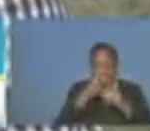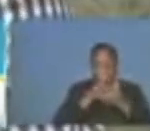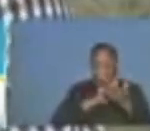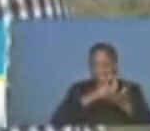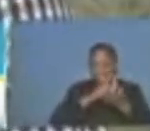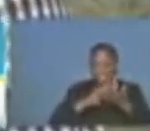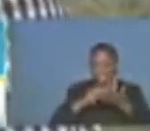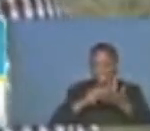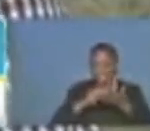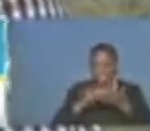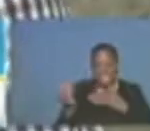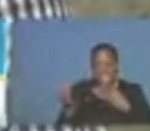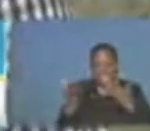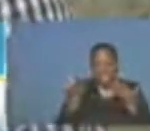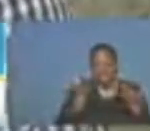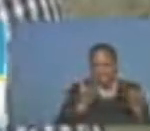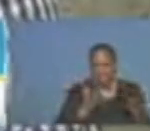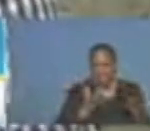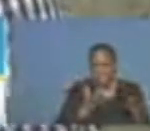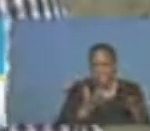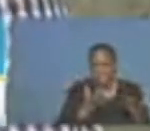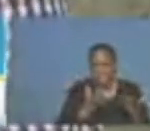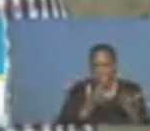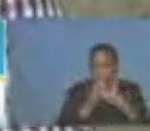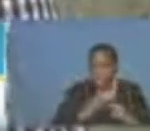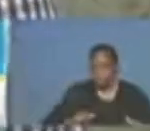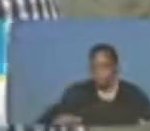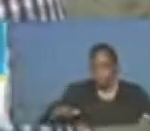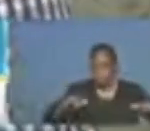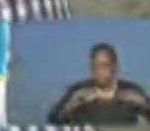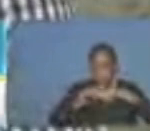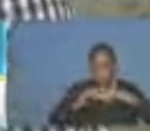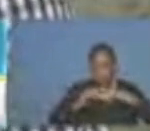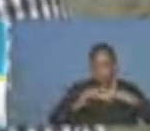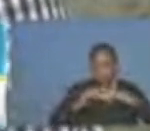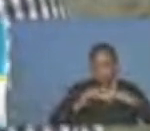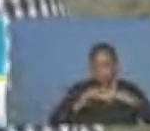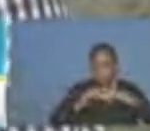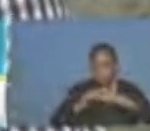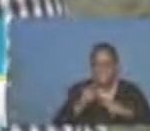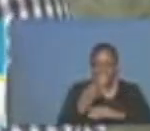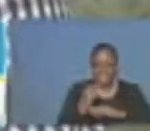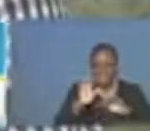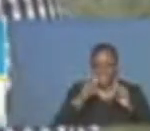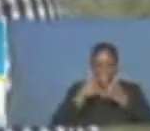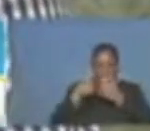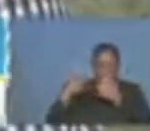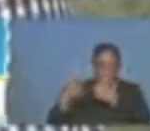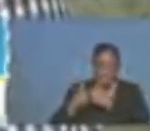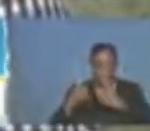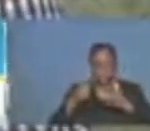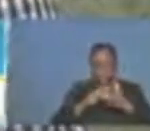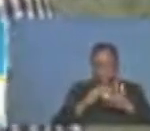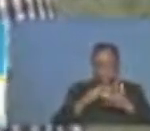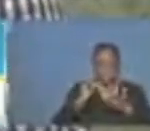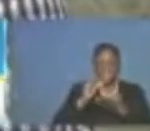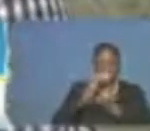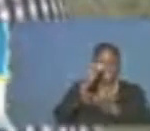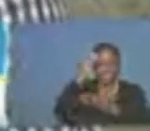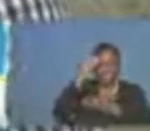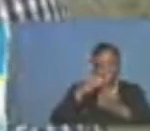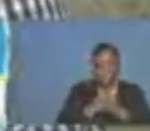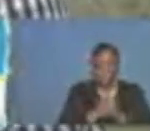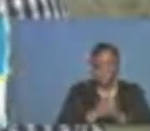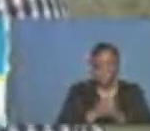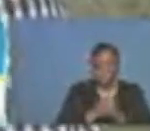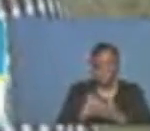forged and bringing the entire championship over to the Kendall Isaacs Gymnasium. As we continue to upgrade